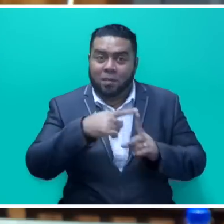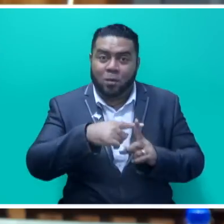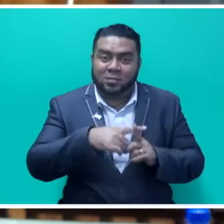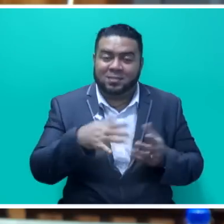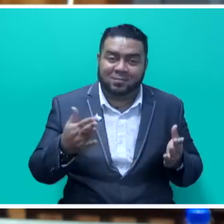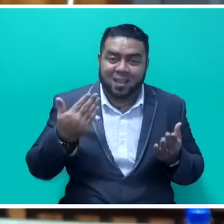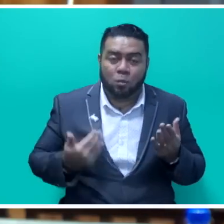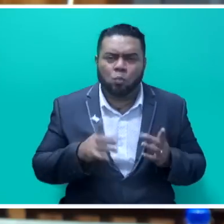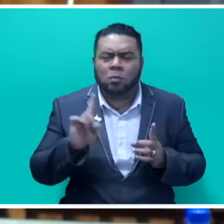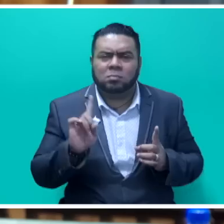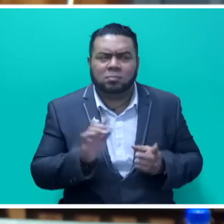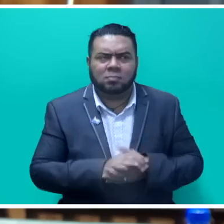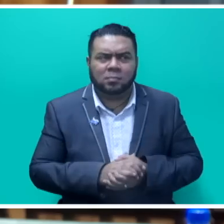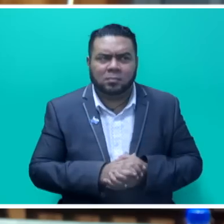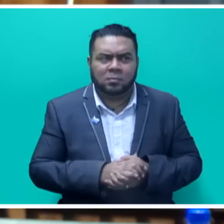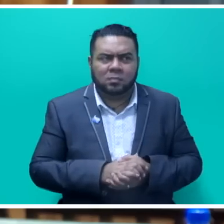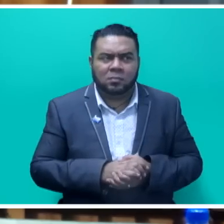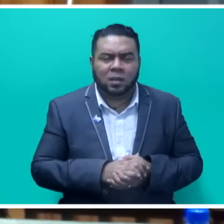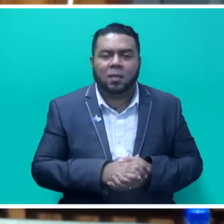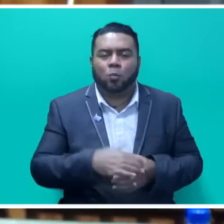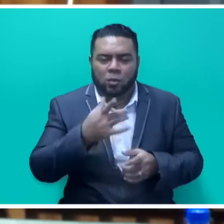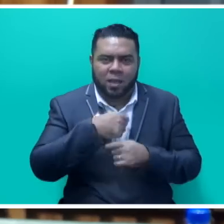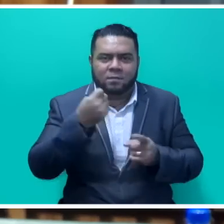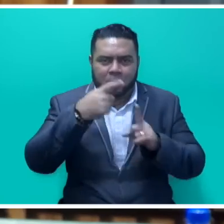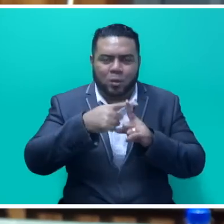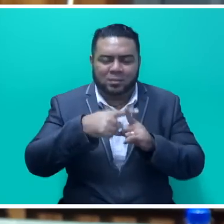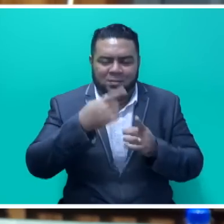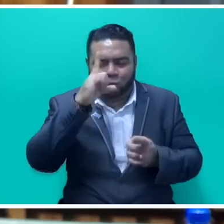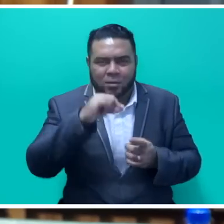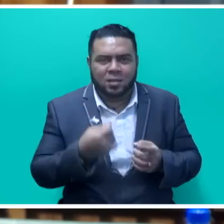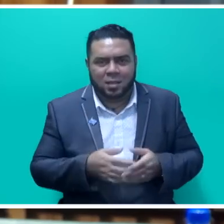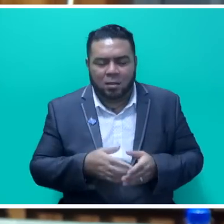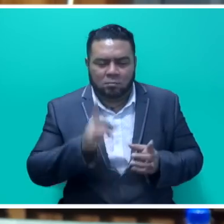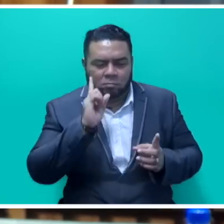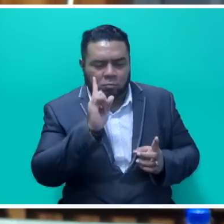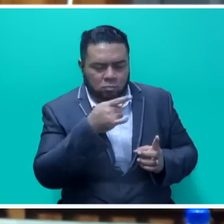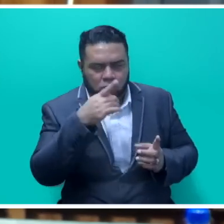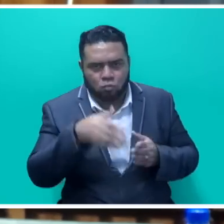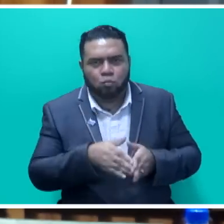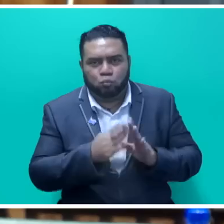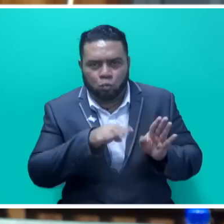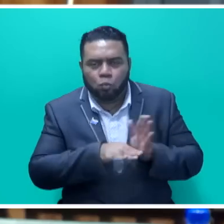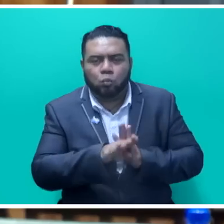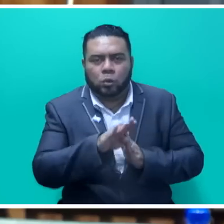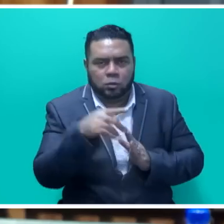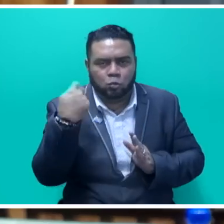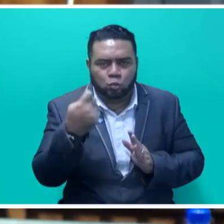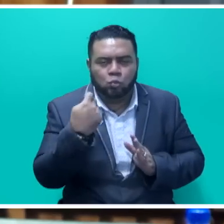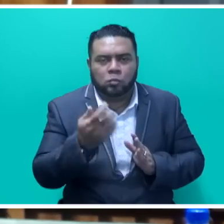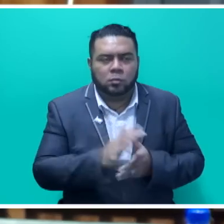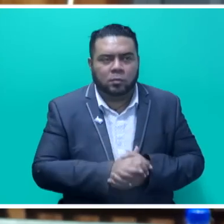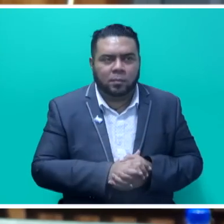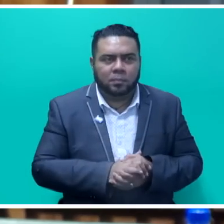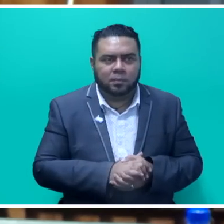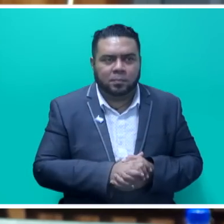Speaker, there is a sense of optimism. There is a sense of exuberance. The Honourable Ministers